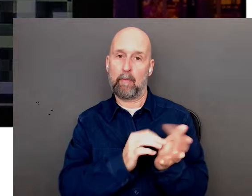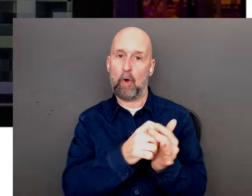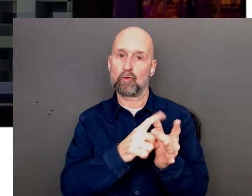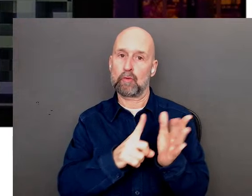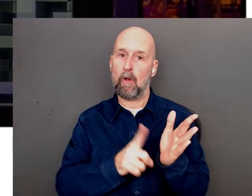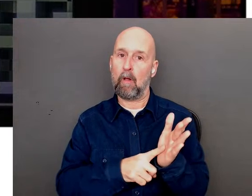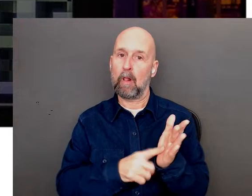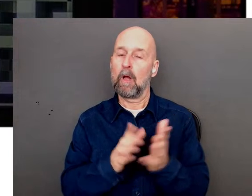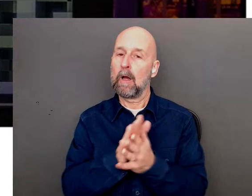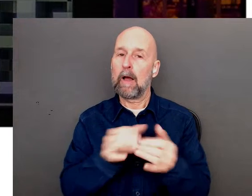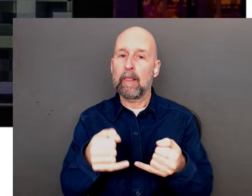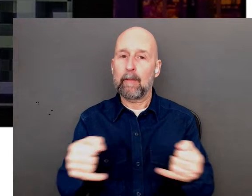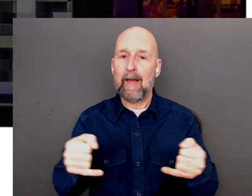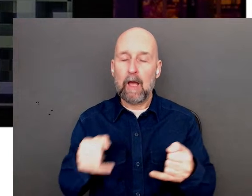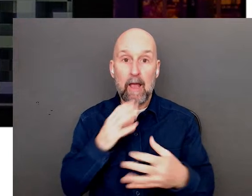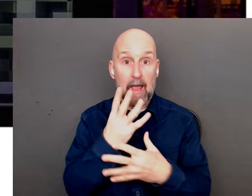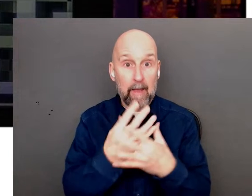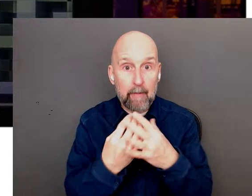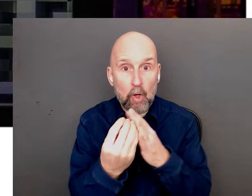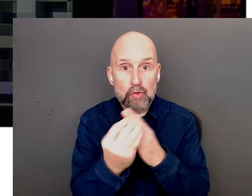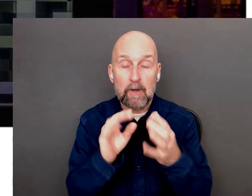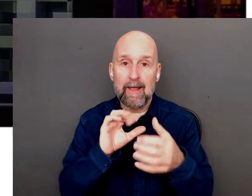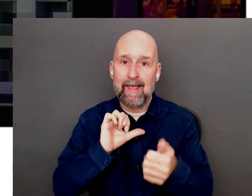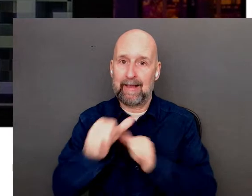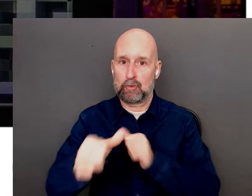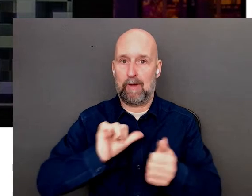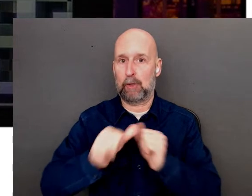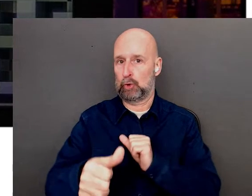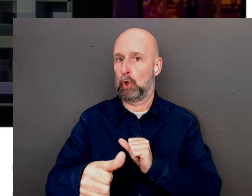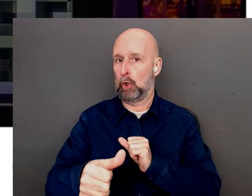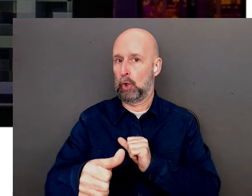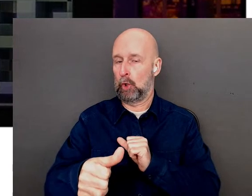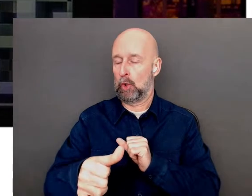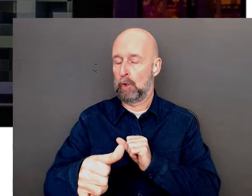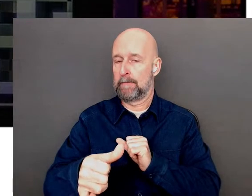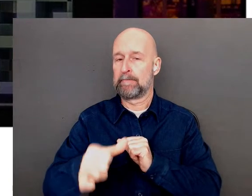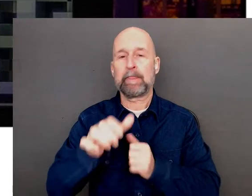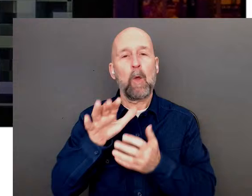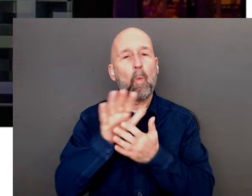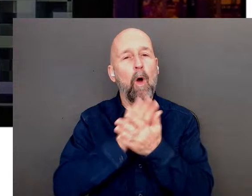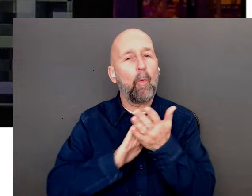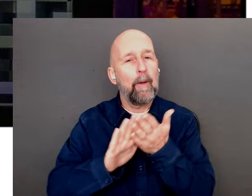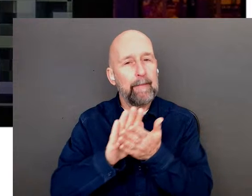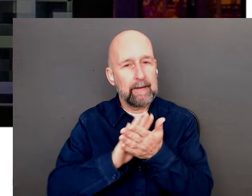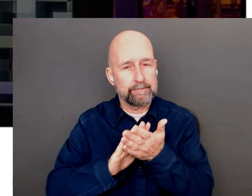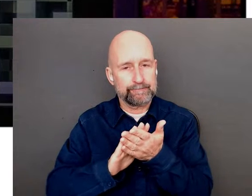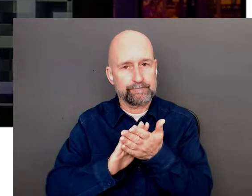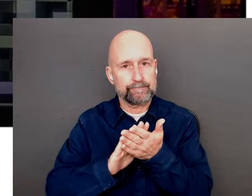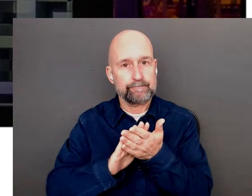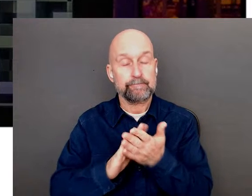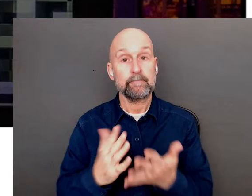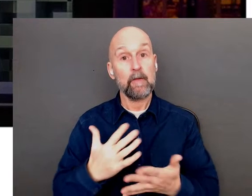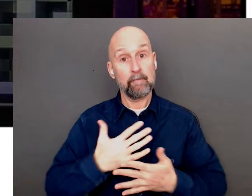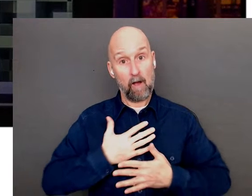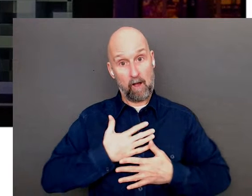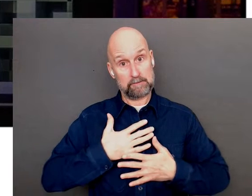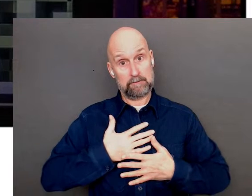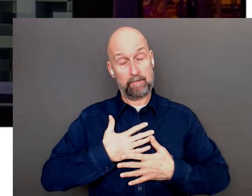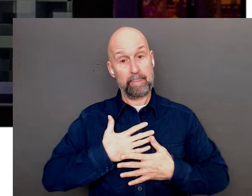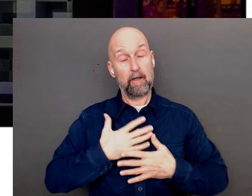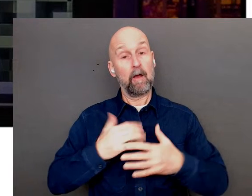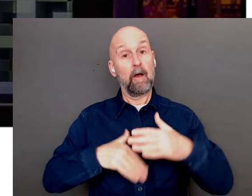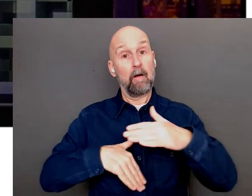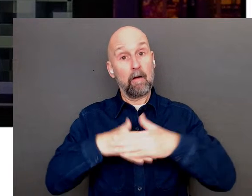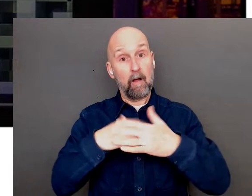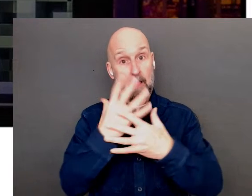of immersion through interaction. So what we mean by that is that for us, great immersion can only start